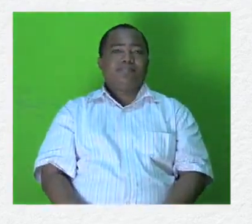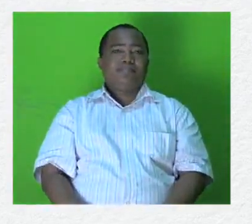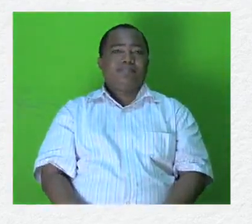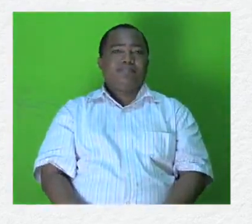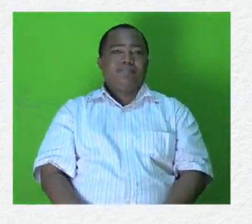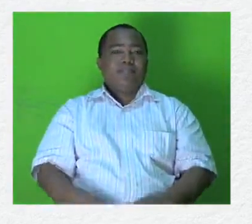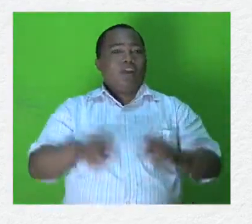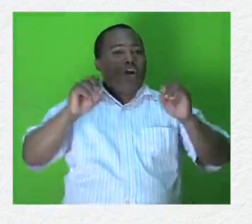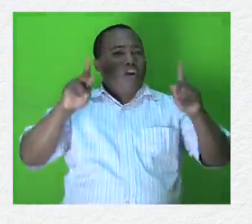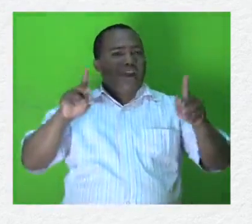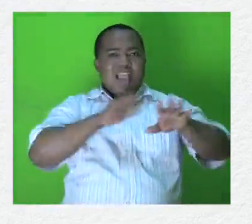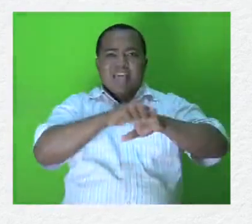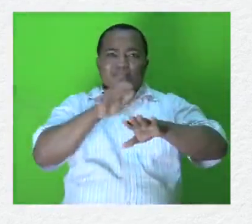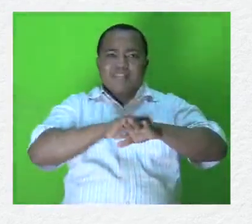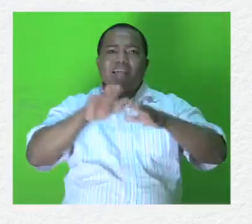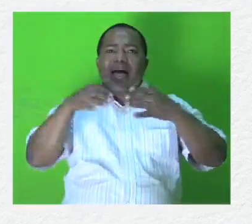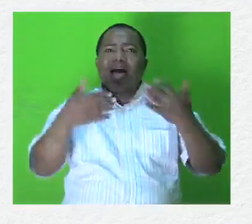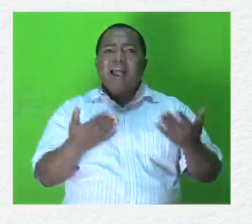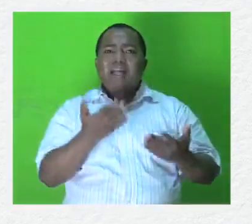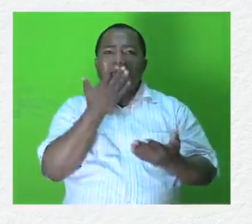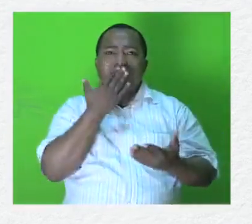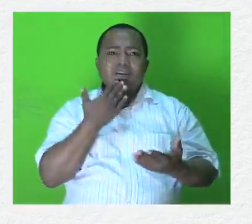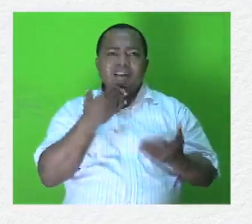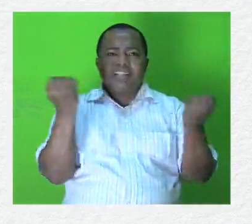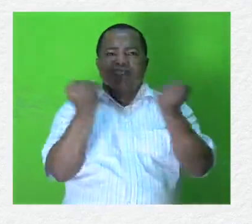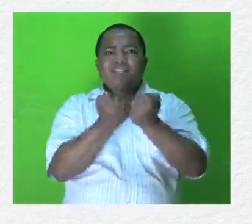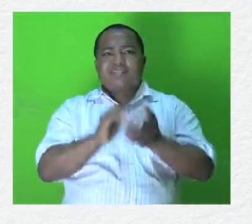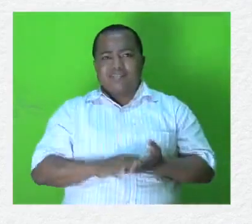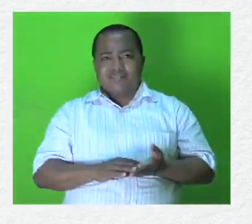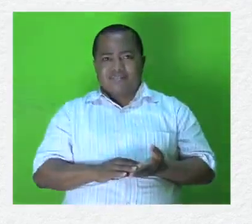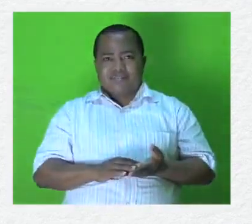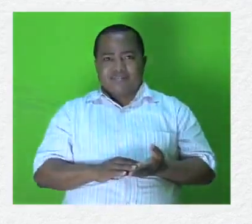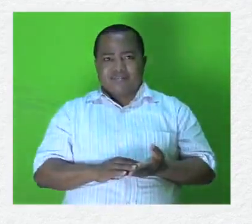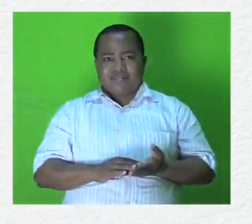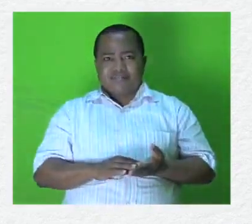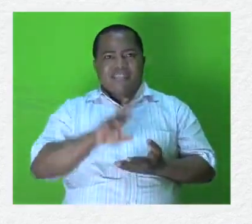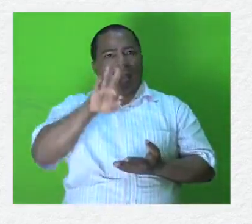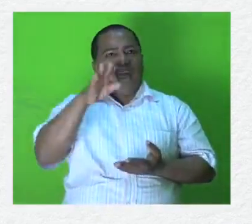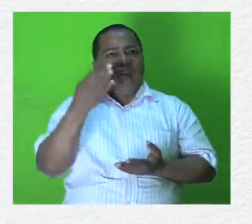Can you explain how sugar is made? Can you explain how sugar is made?